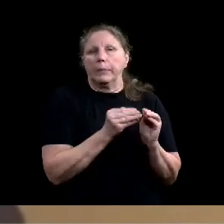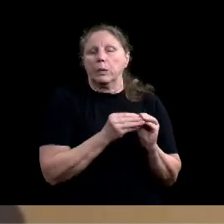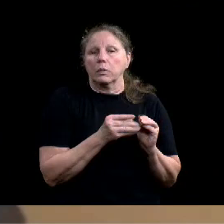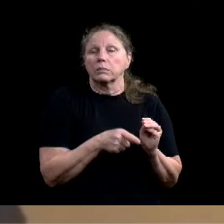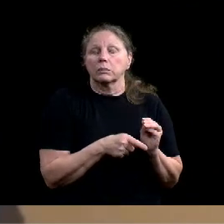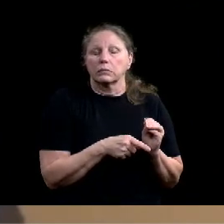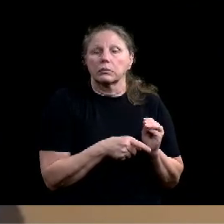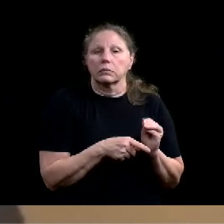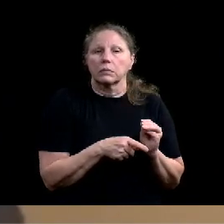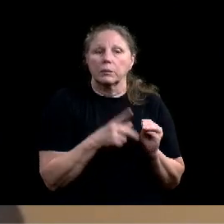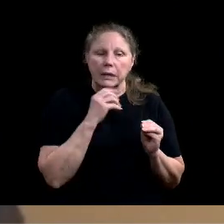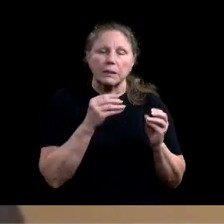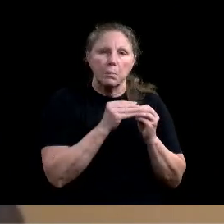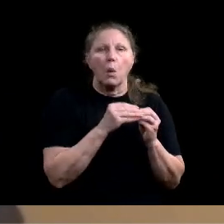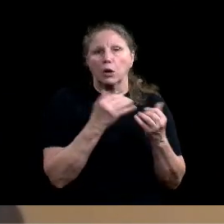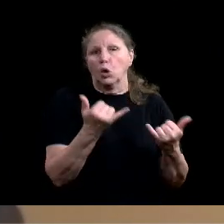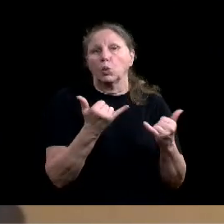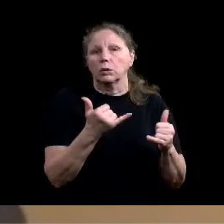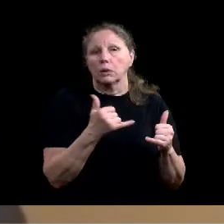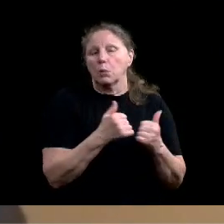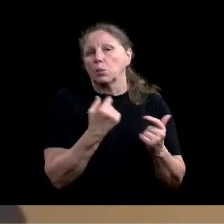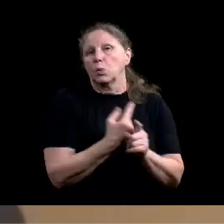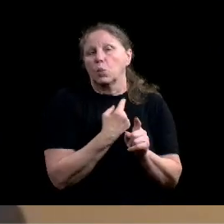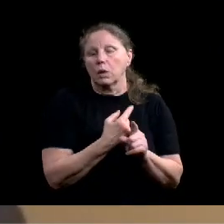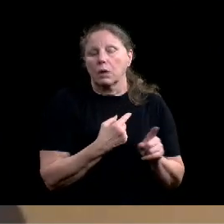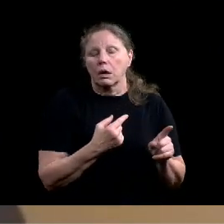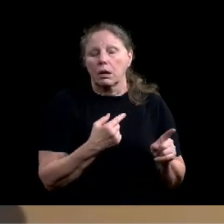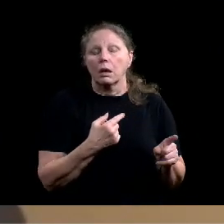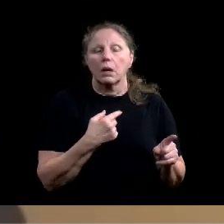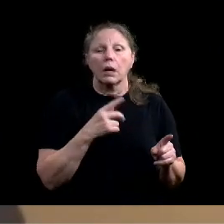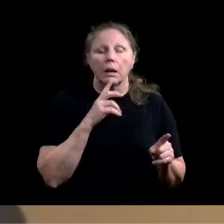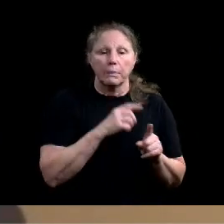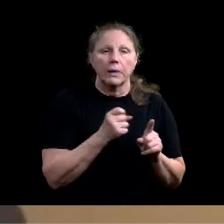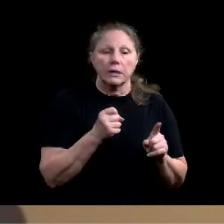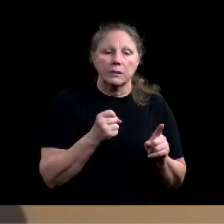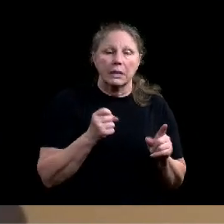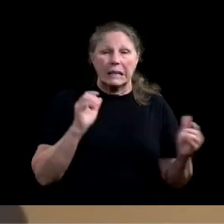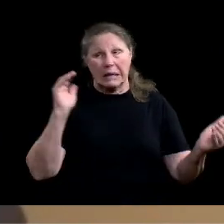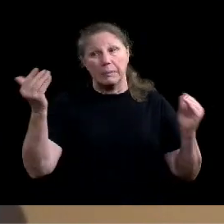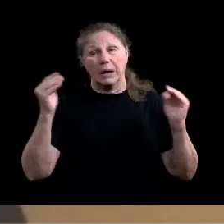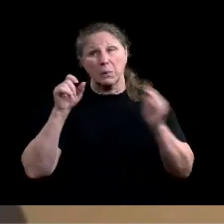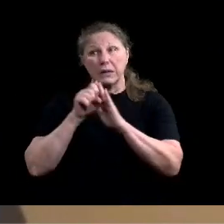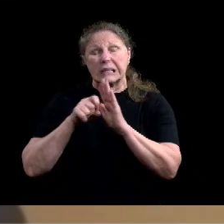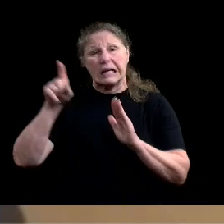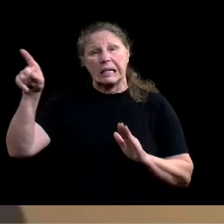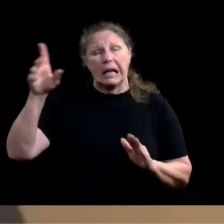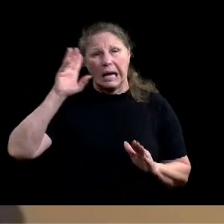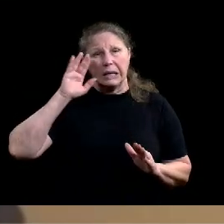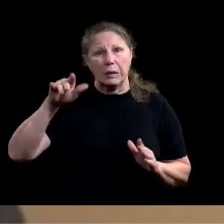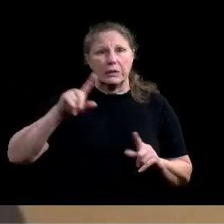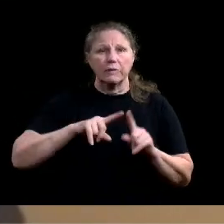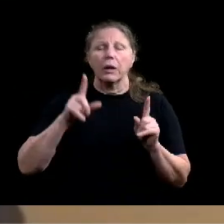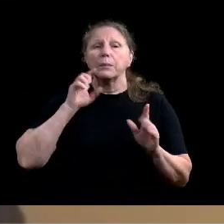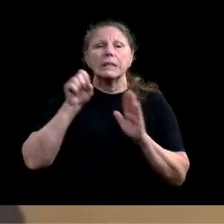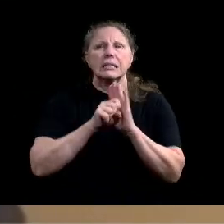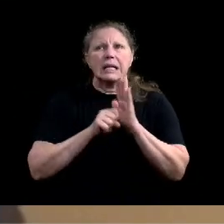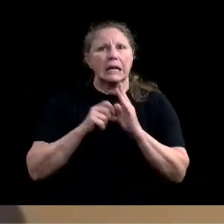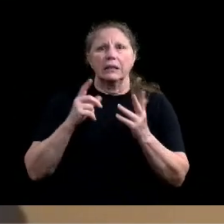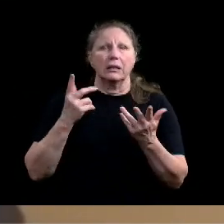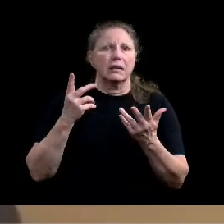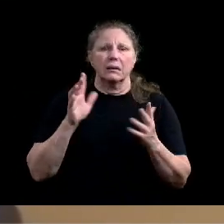And it makes it hard to compare us with the state, but I think statewide, it's really hard to know where everybody is on testing